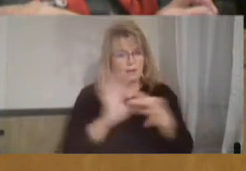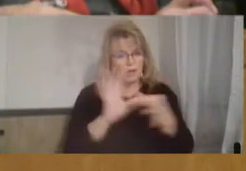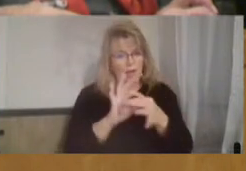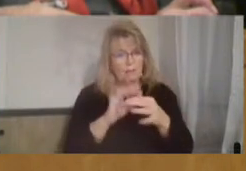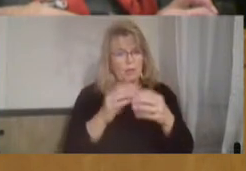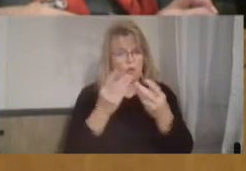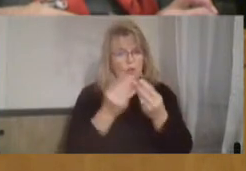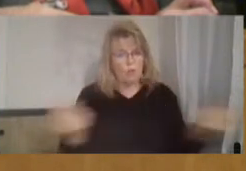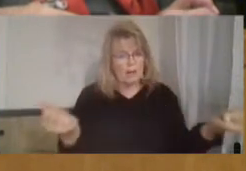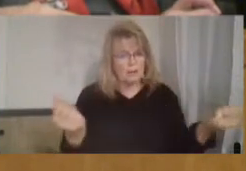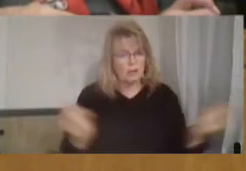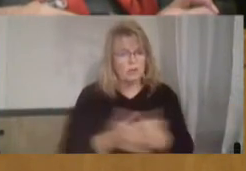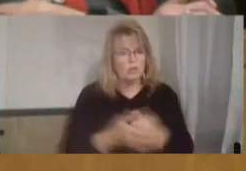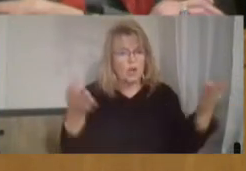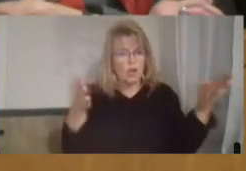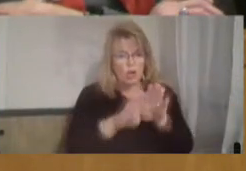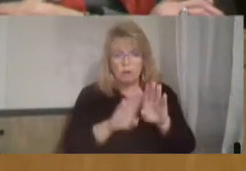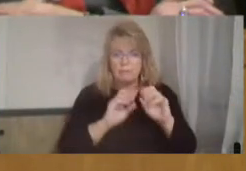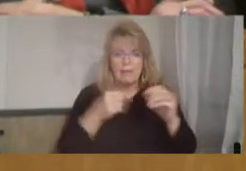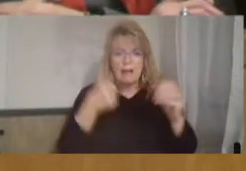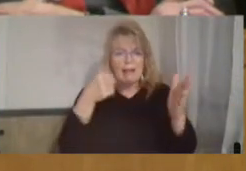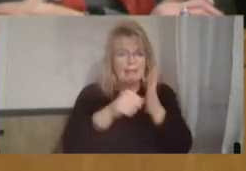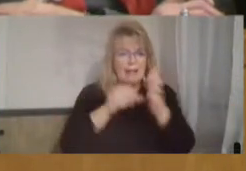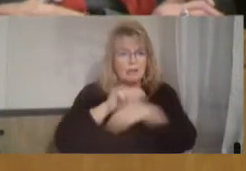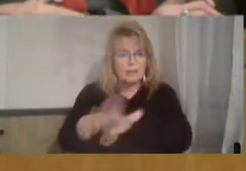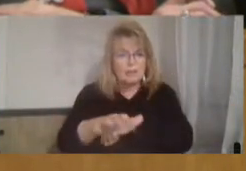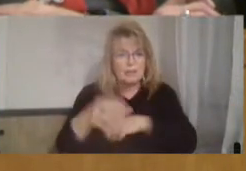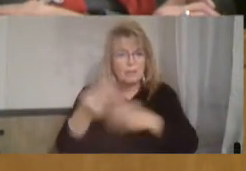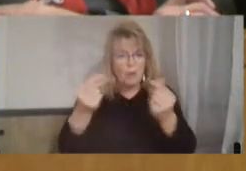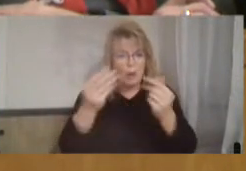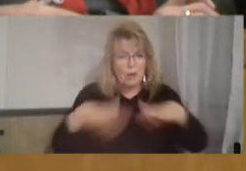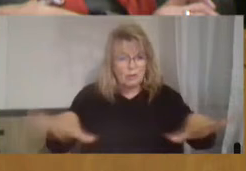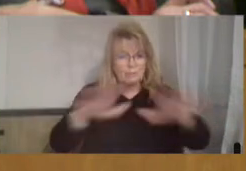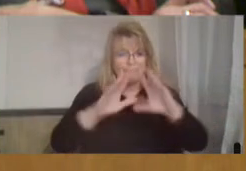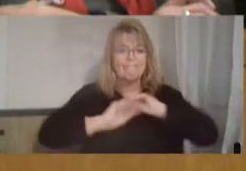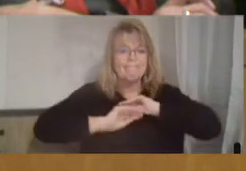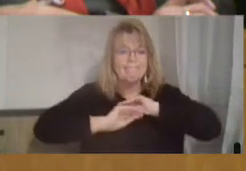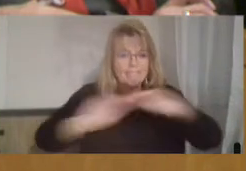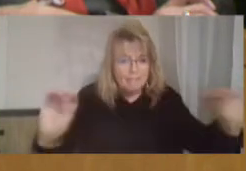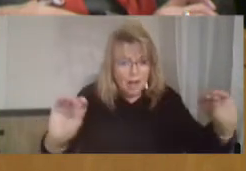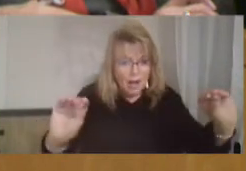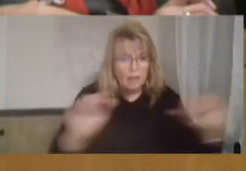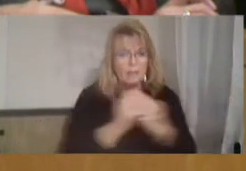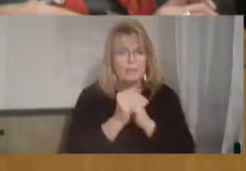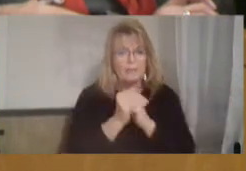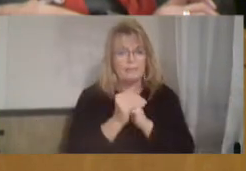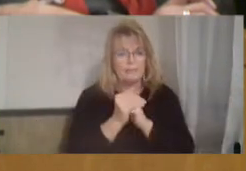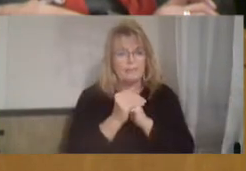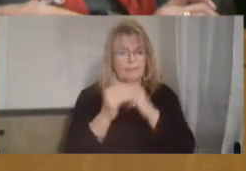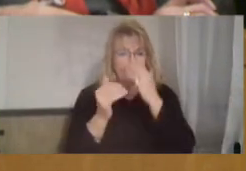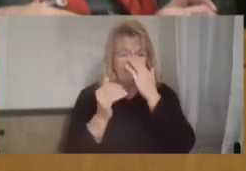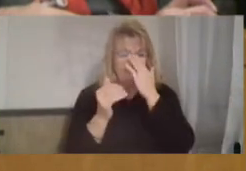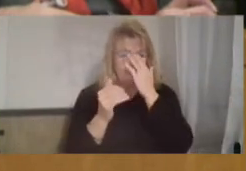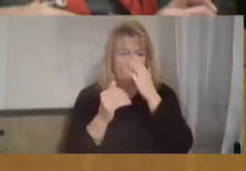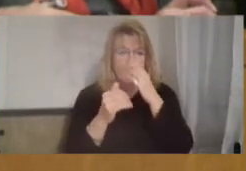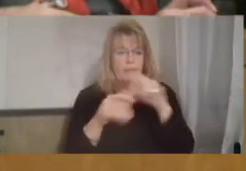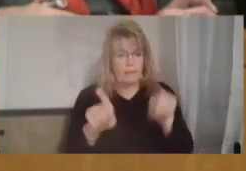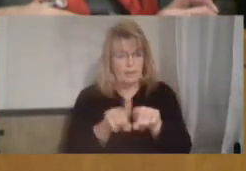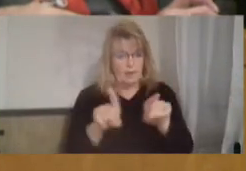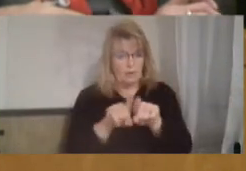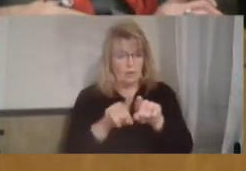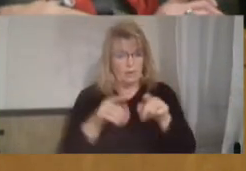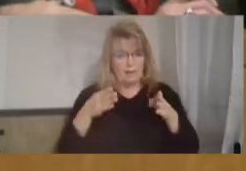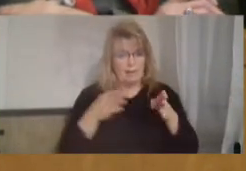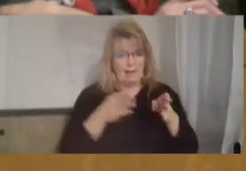letters were sent to property owners who own parcels along this T-shaped alley. In addition, this alley